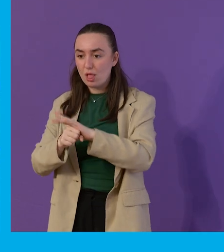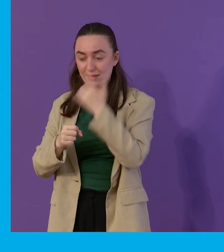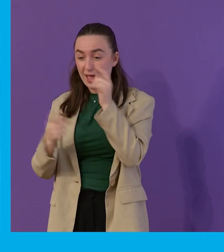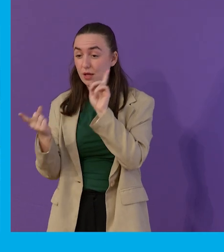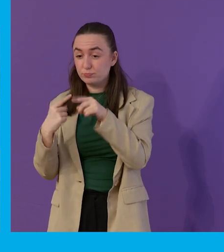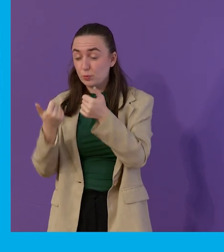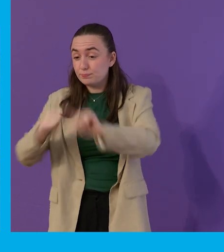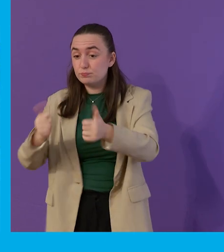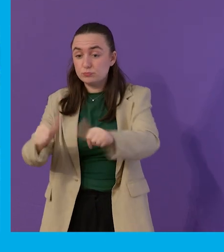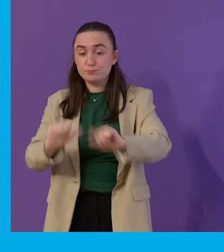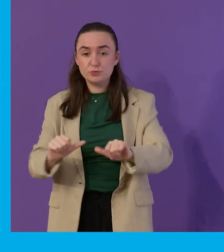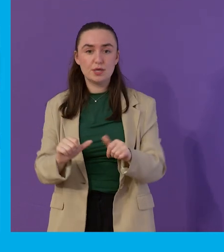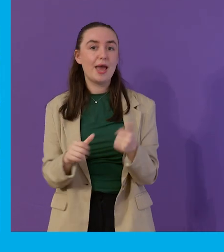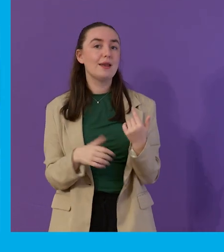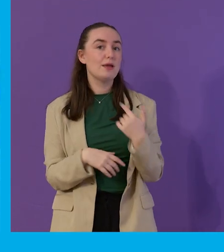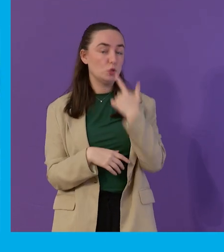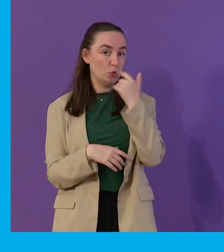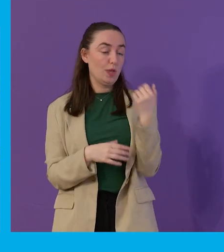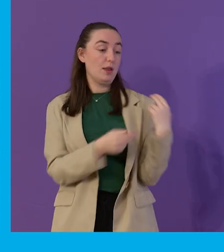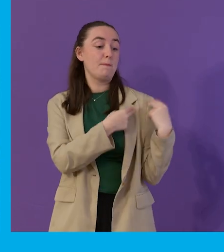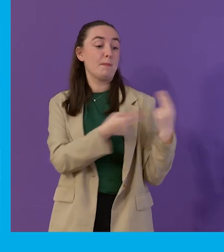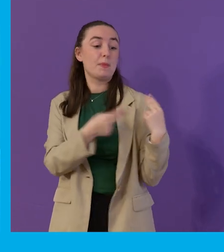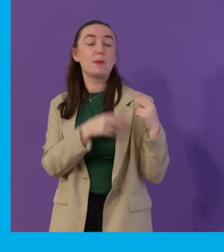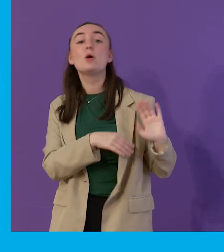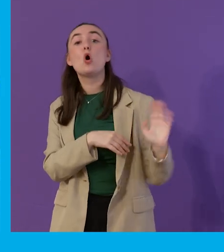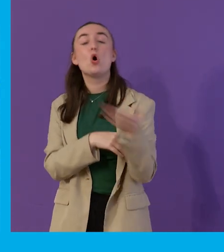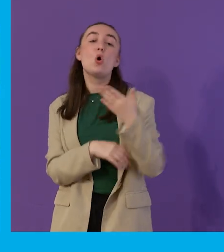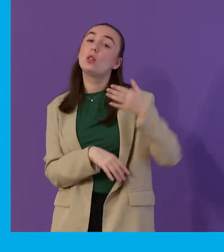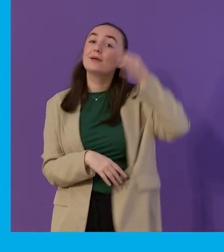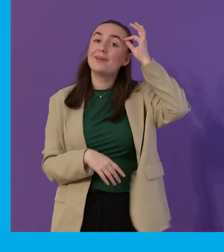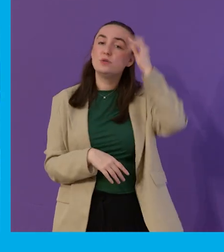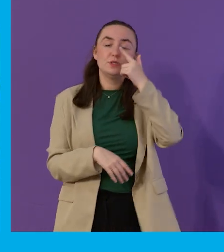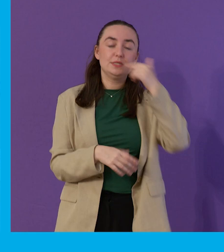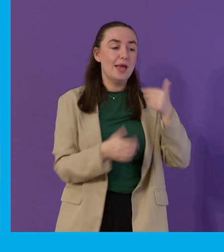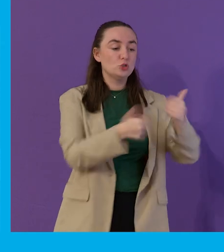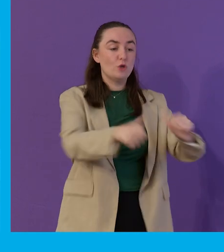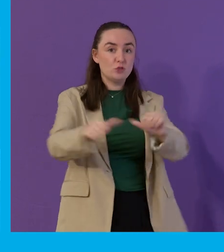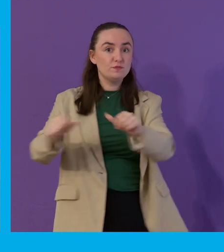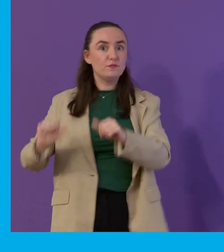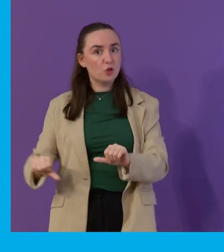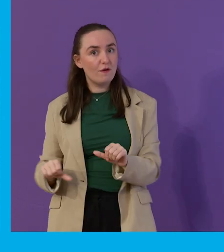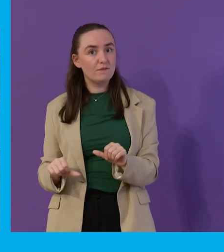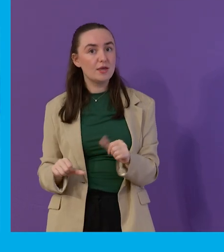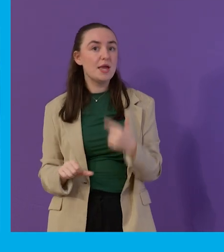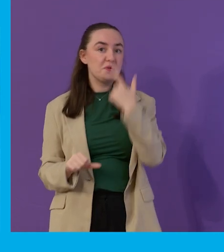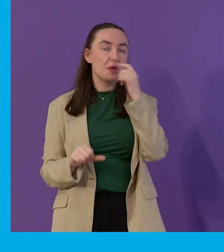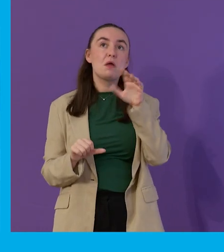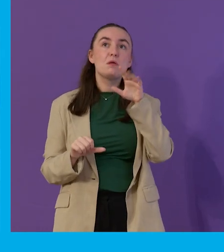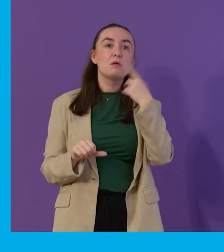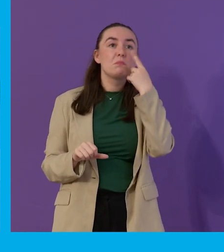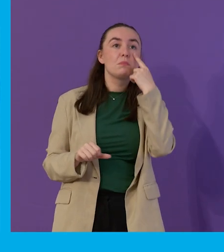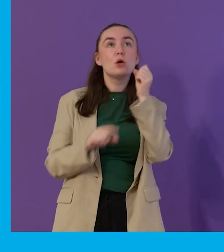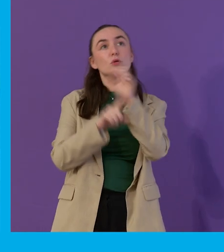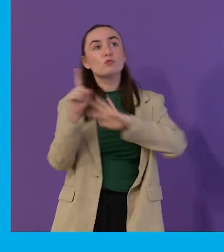well, and to adapt and take evidence from across the UK, from across Scotland, from across the world on how to meet local